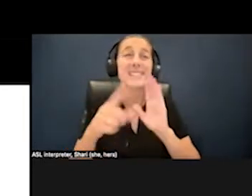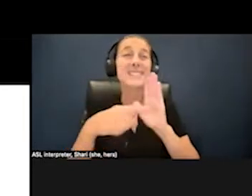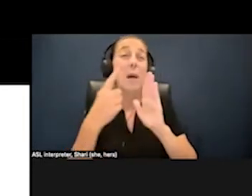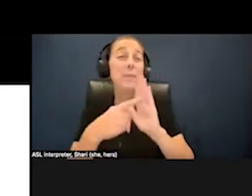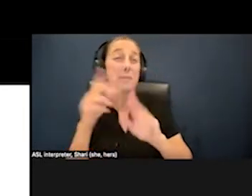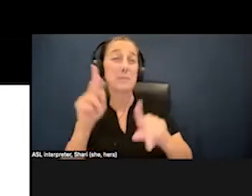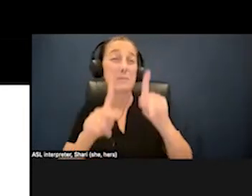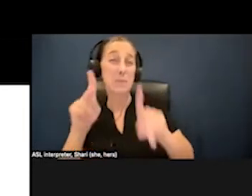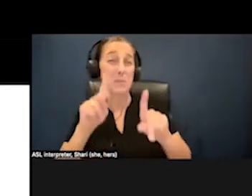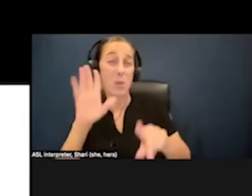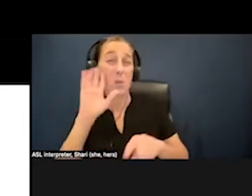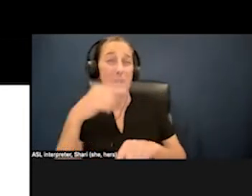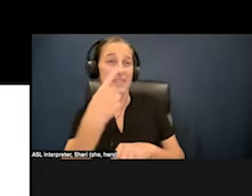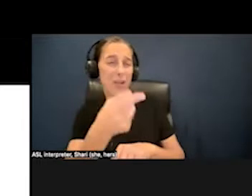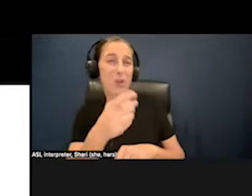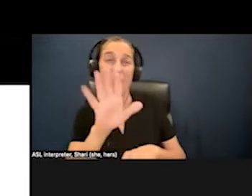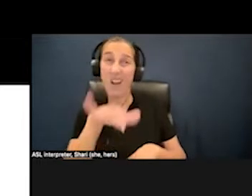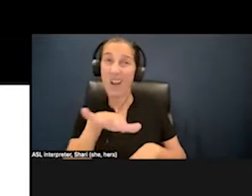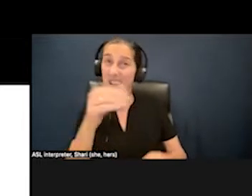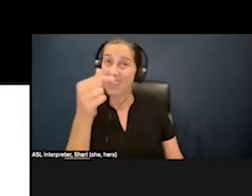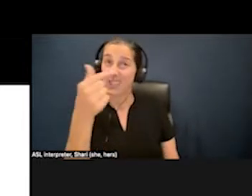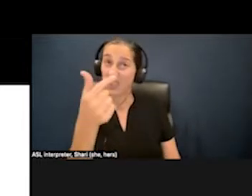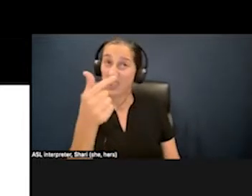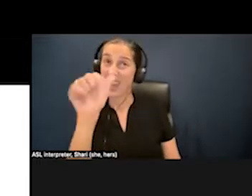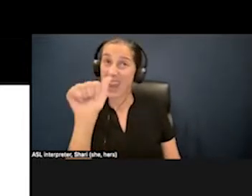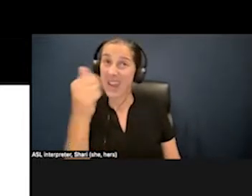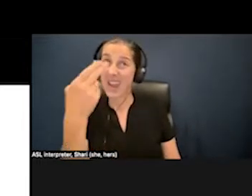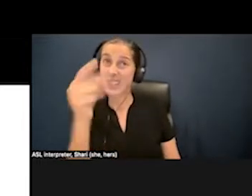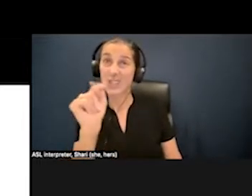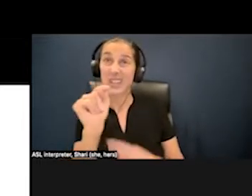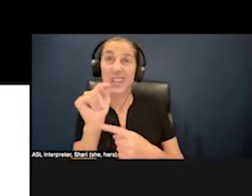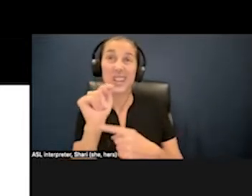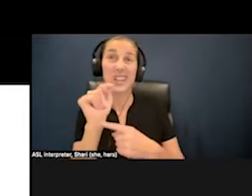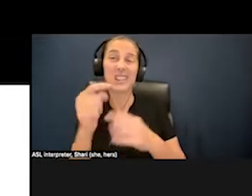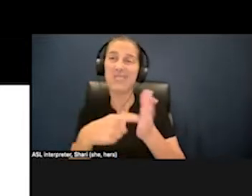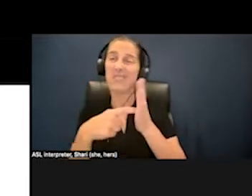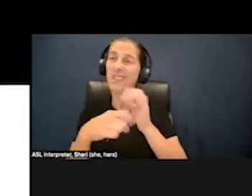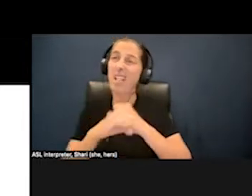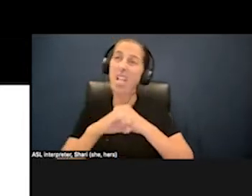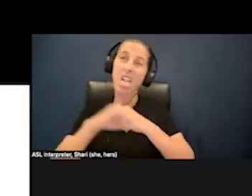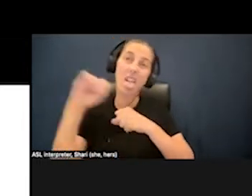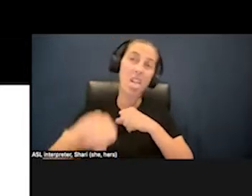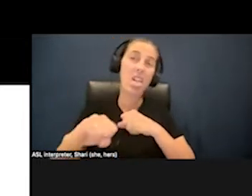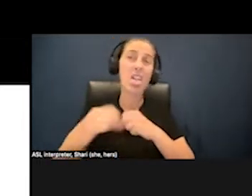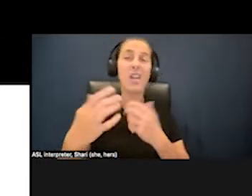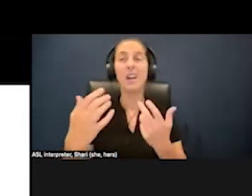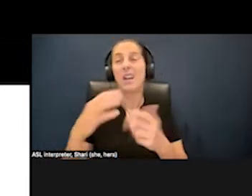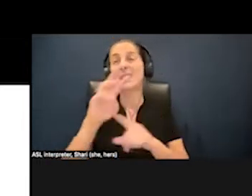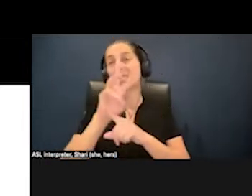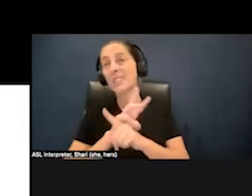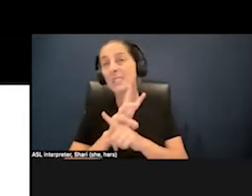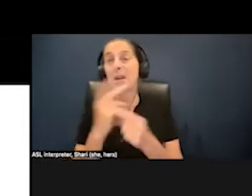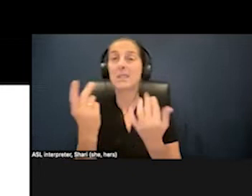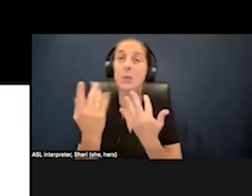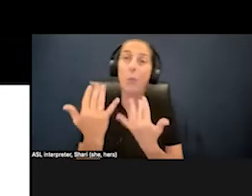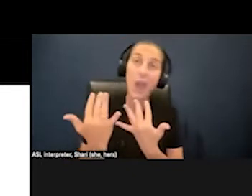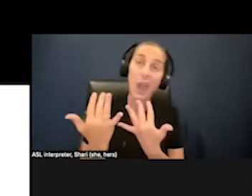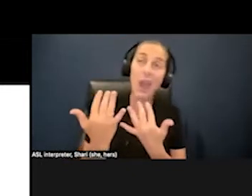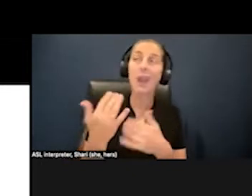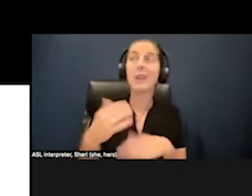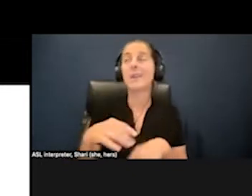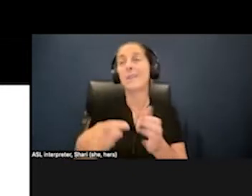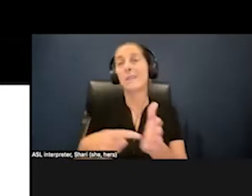gender affirming care is with some process that has like a 6-month wait and a therapist letter and 10 different